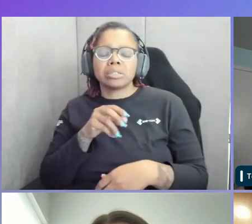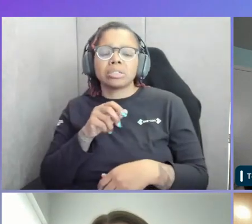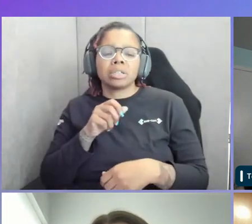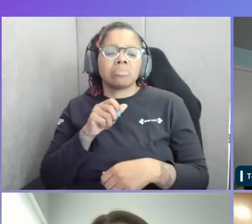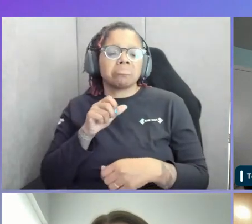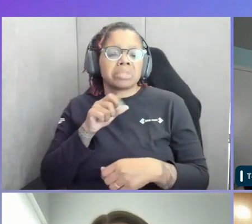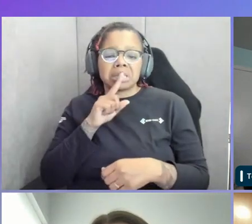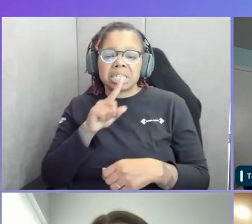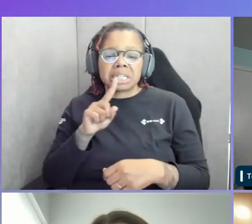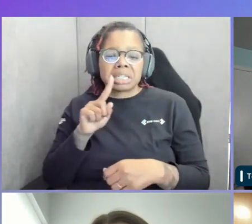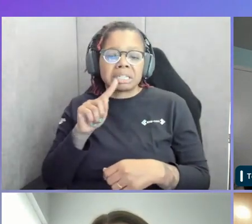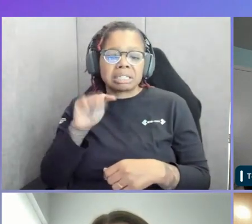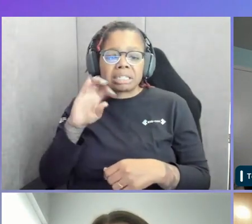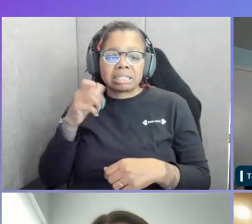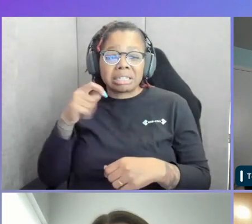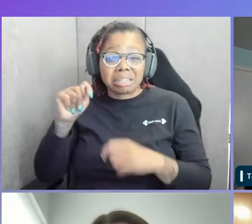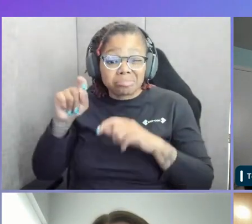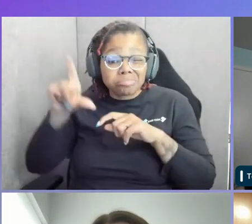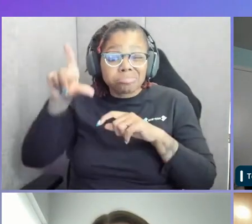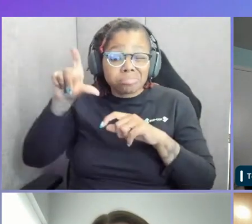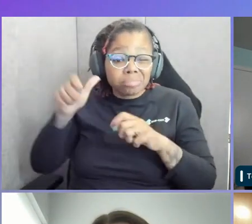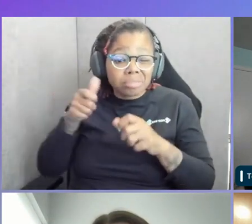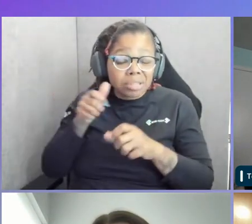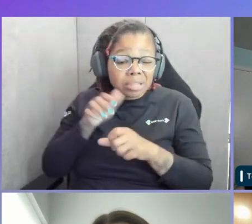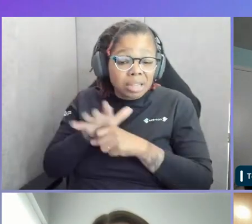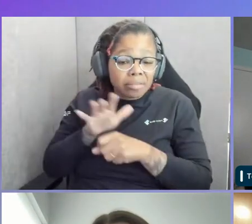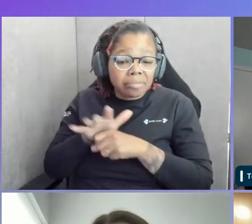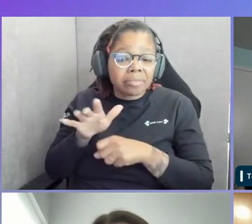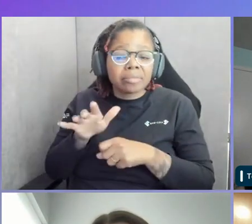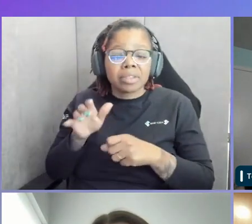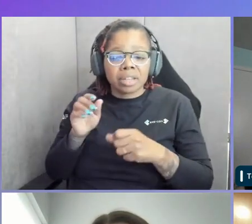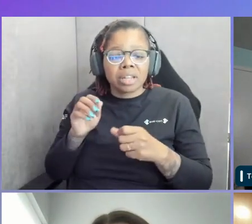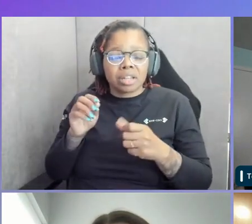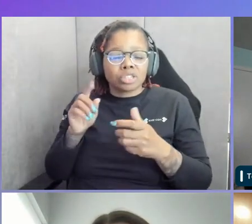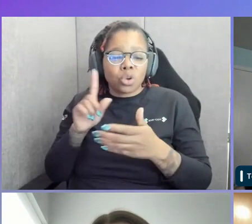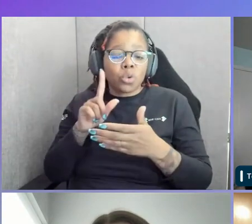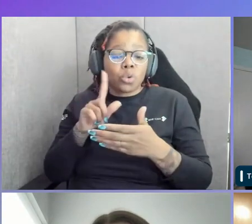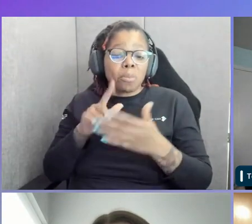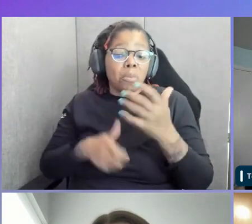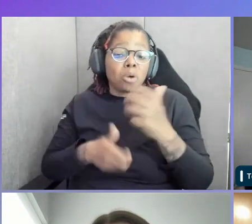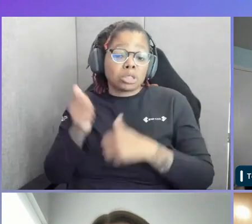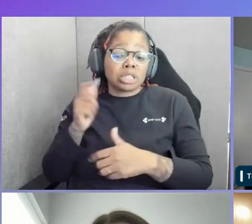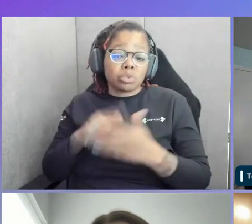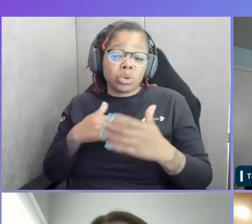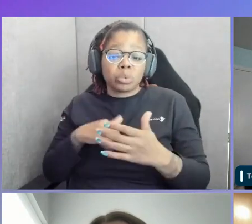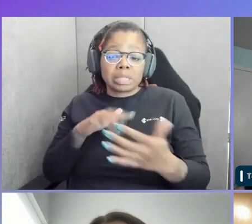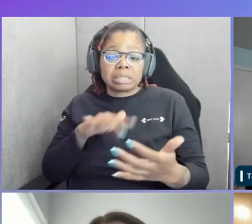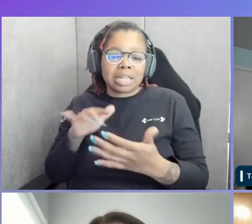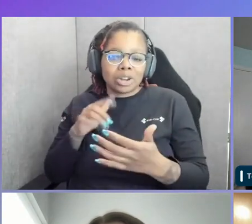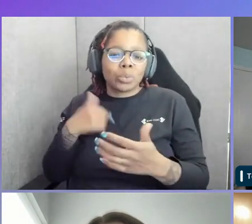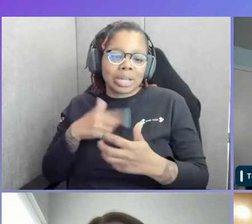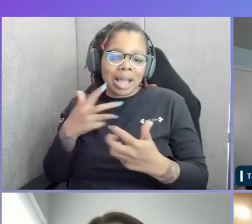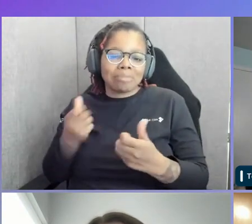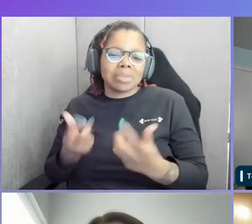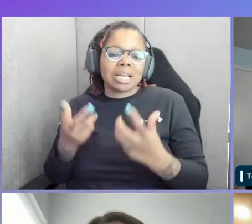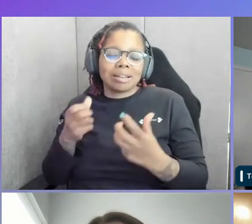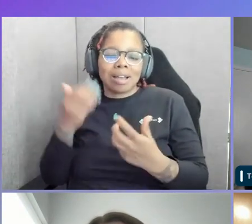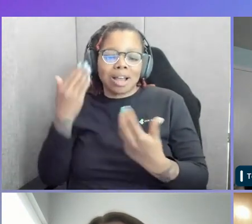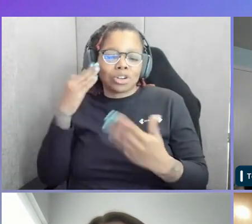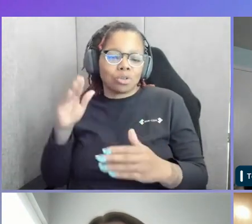the text large enough? So the bulk of what we studied, because we had the most unknowns, were with